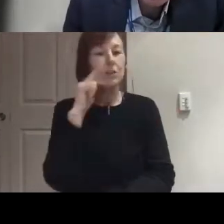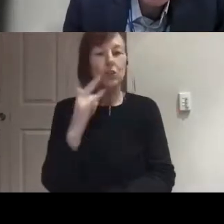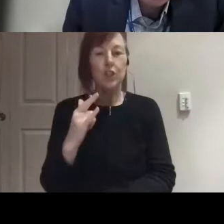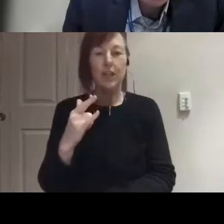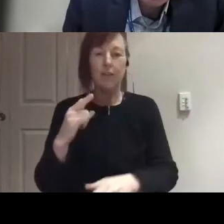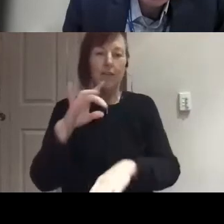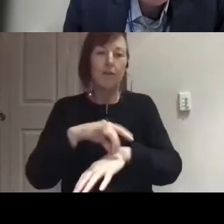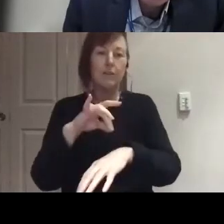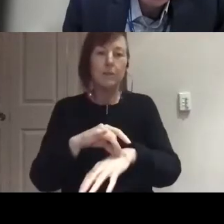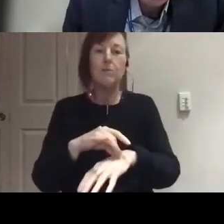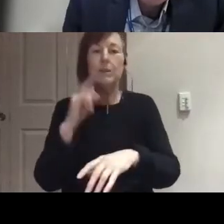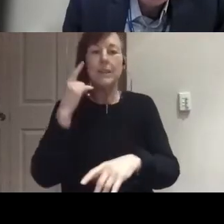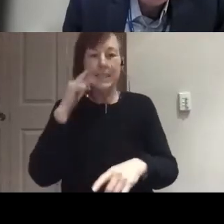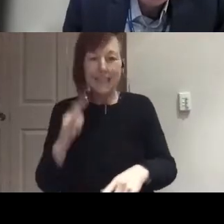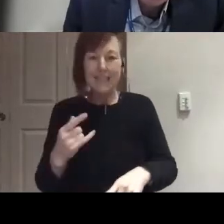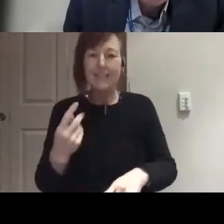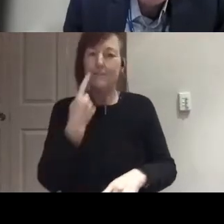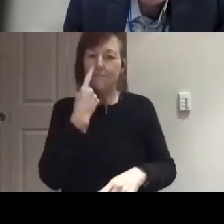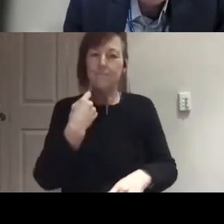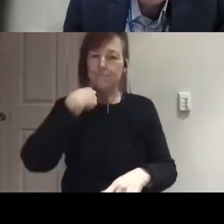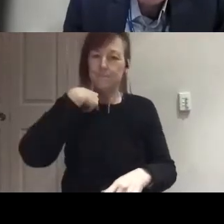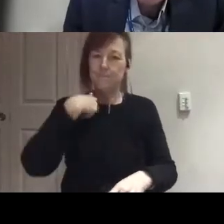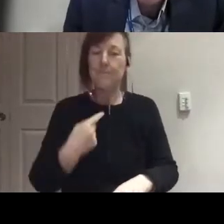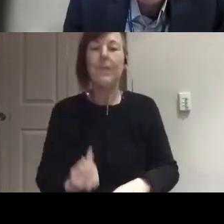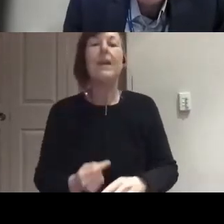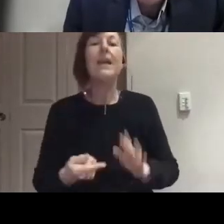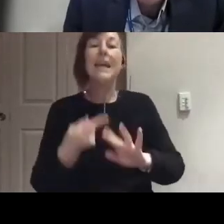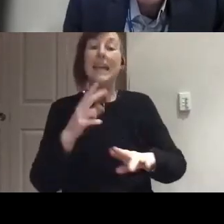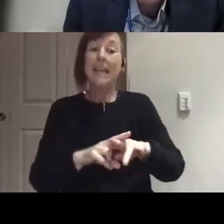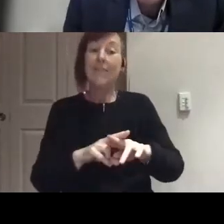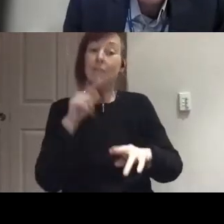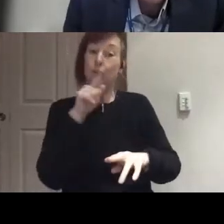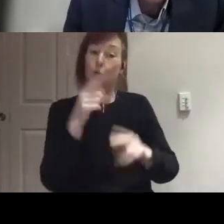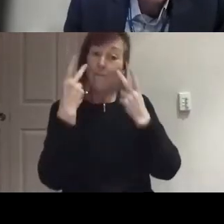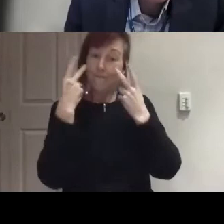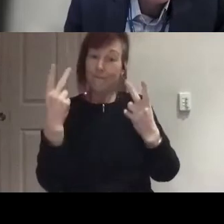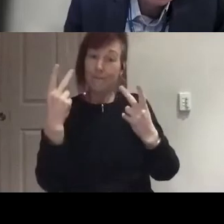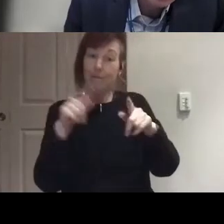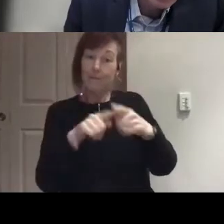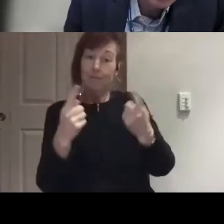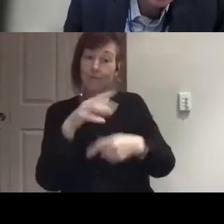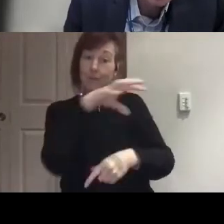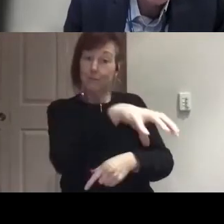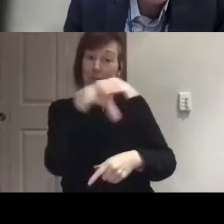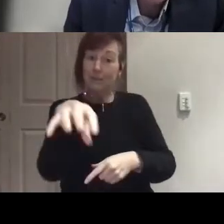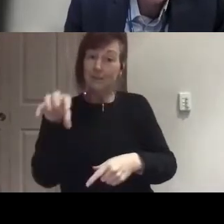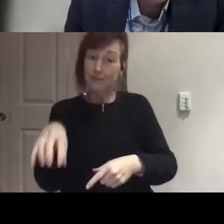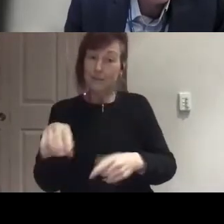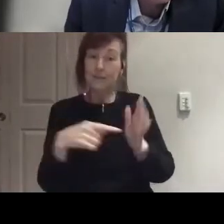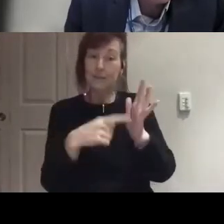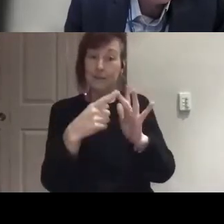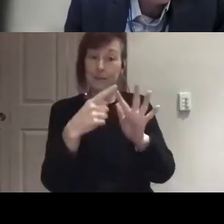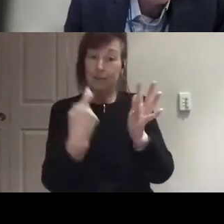in, if you've been to an exposure site, it's important to follow the rules, and it's important to keep an eye on those